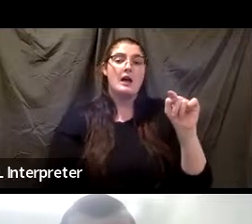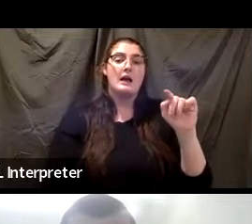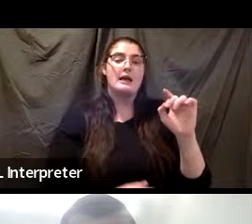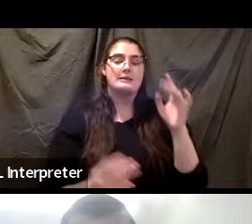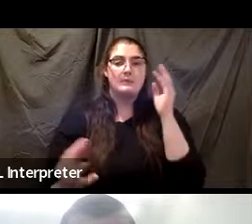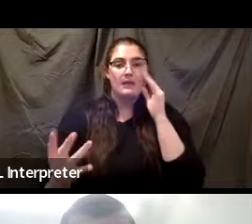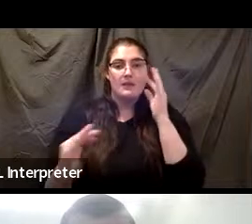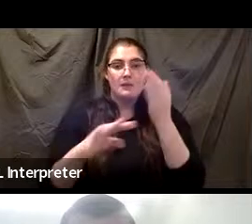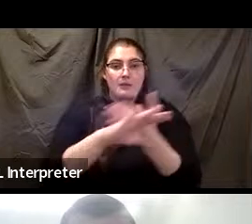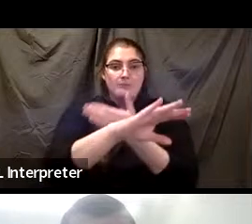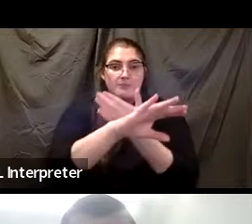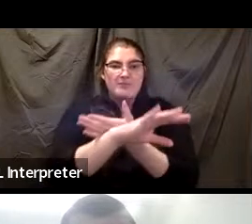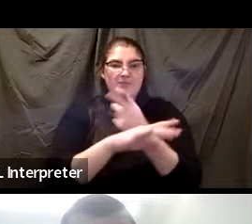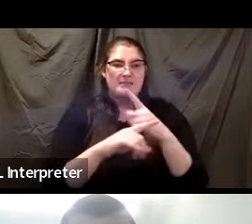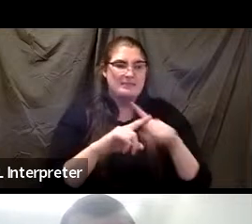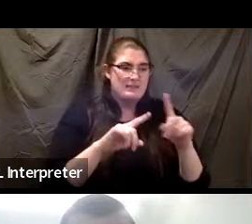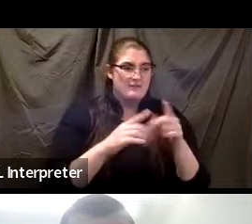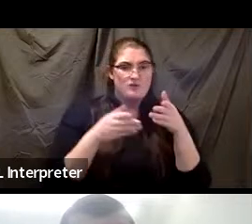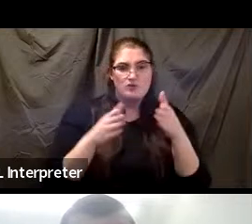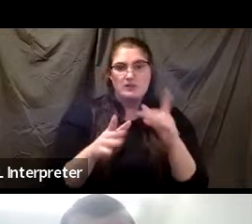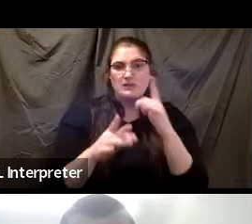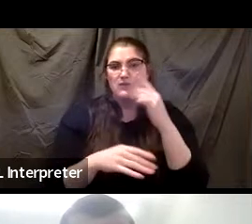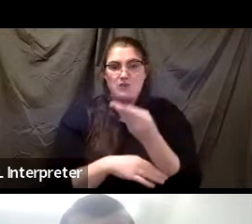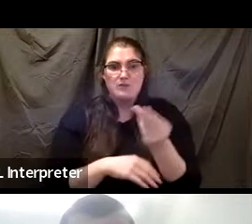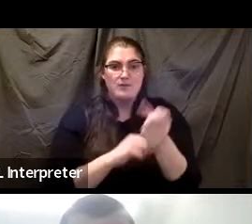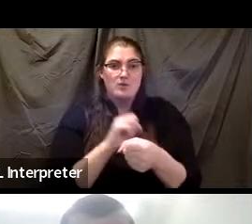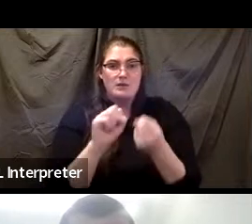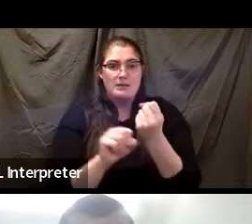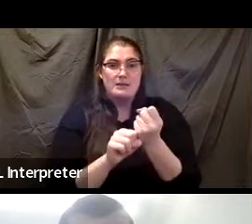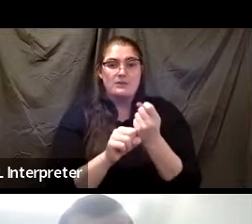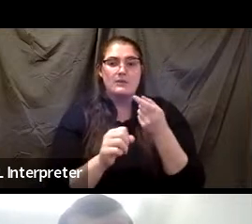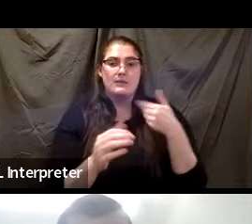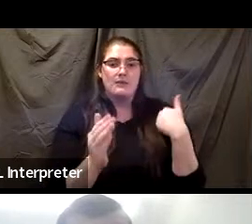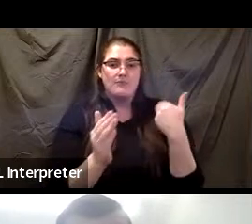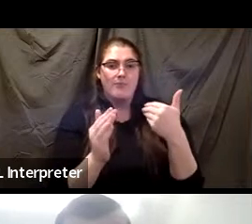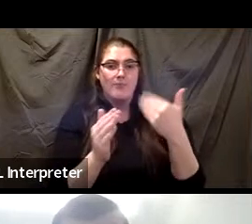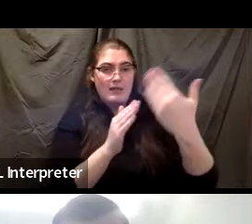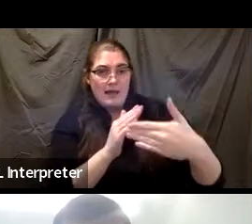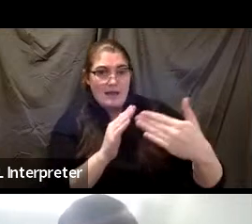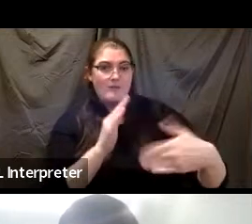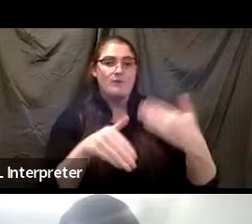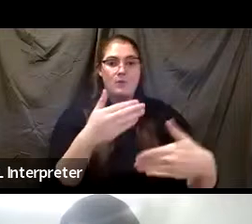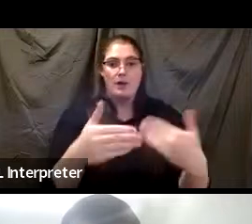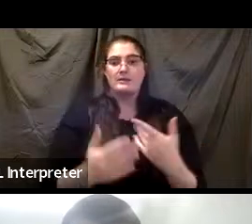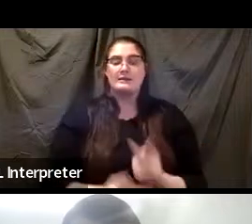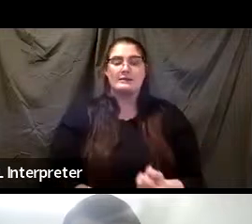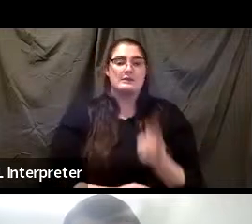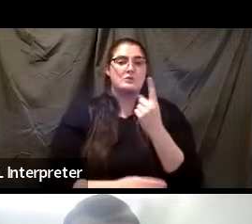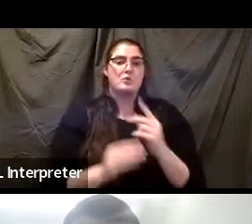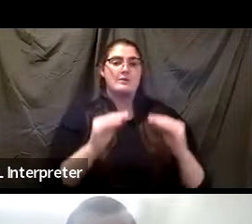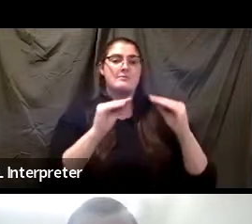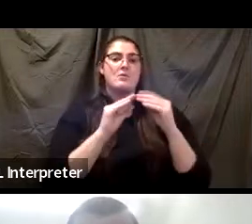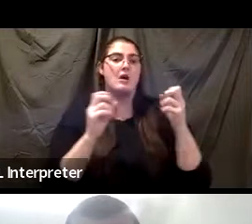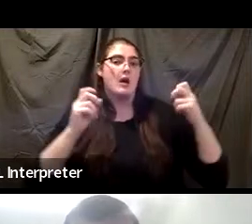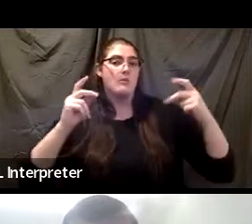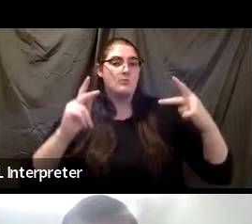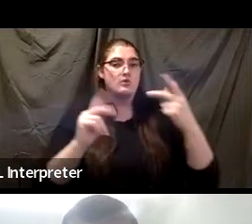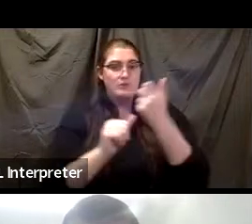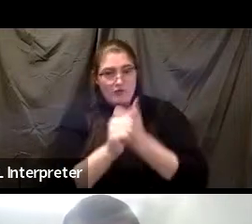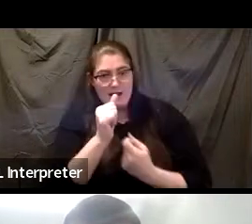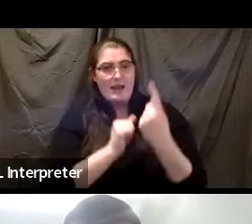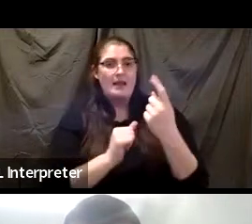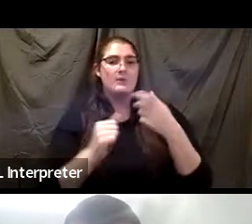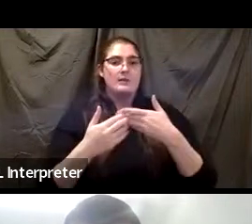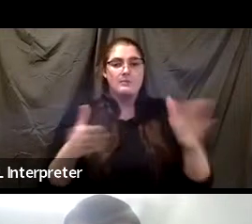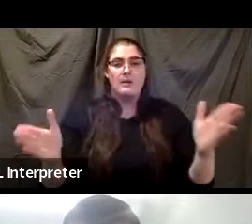thinking about redoing these streets for a couple years now, and they are nearing the end of the process. But this is just one more opportunity for anyone in the public to